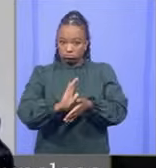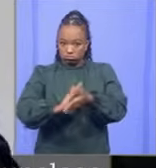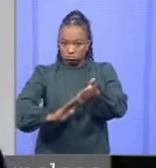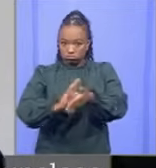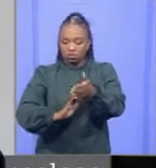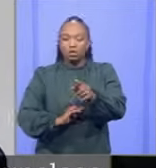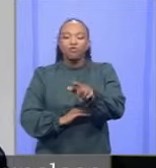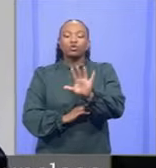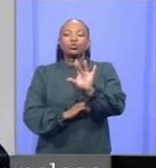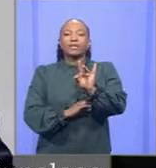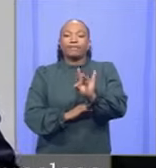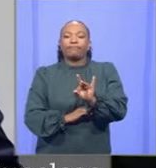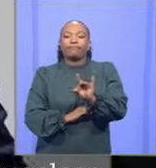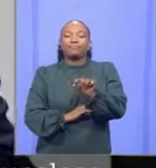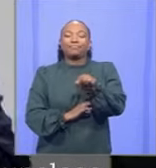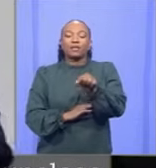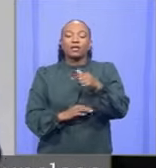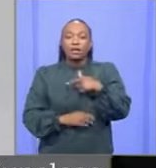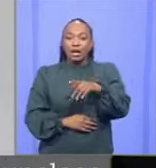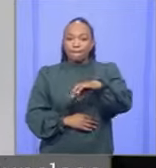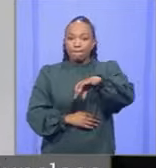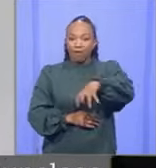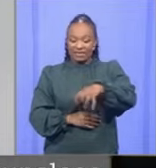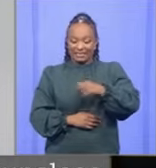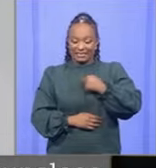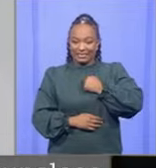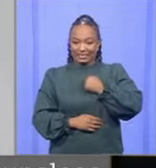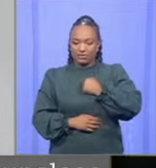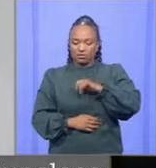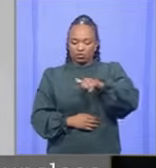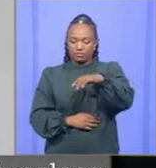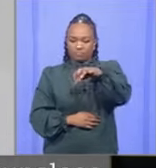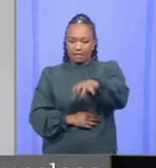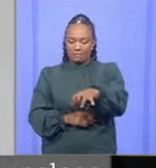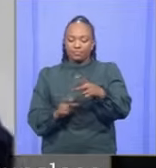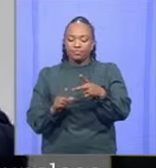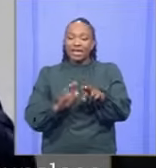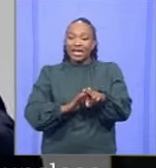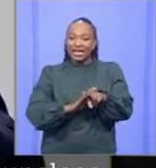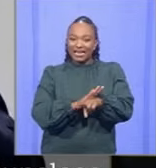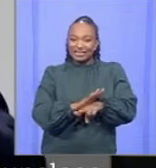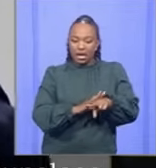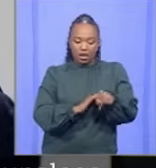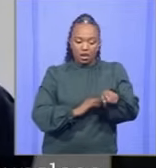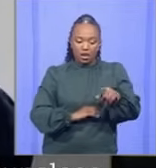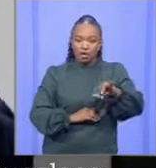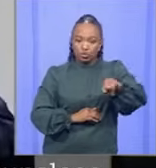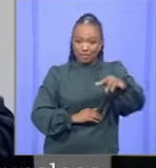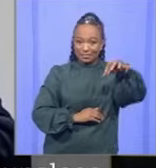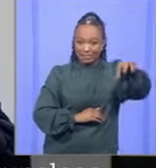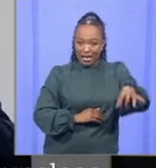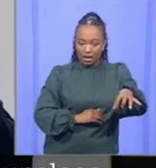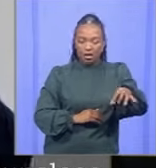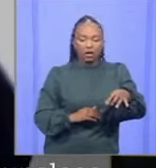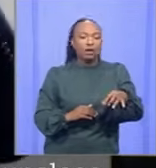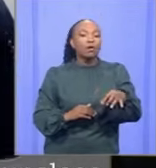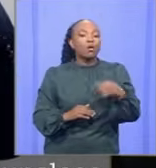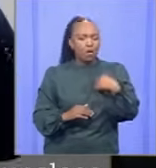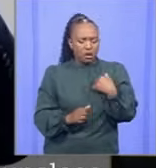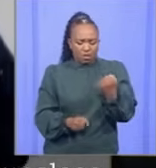parties. Our province here and our region in Johannesburg are working under the